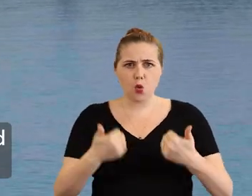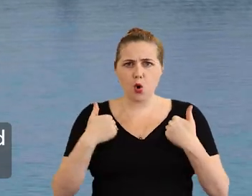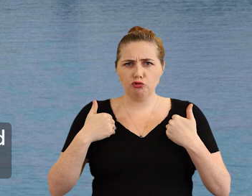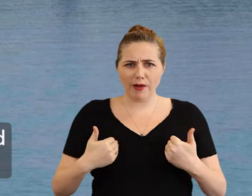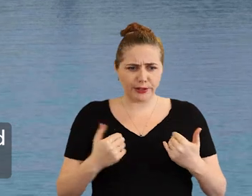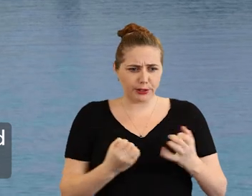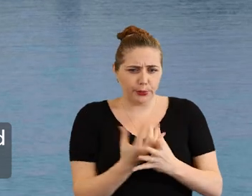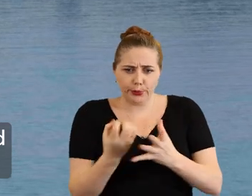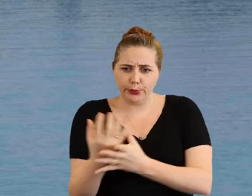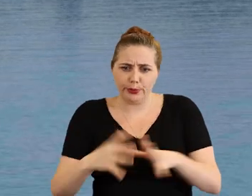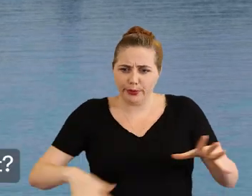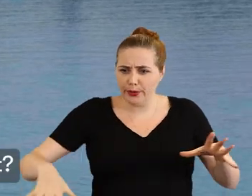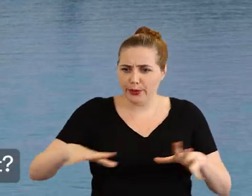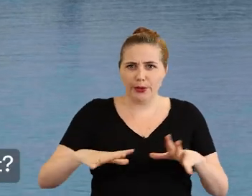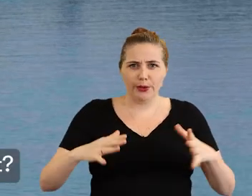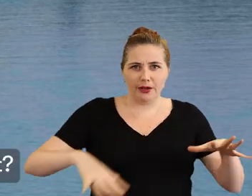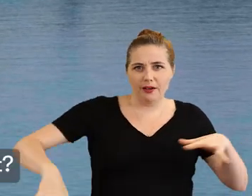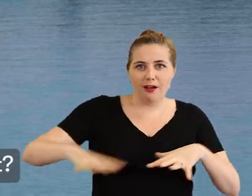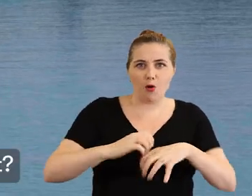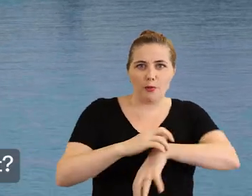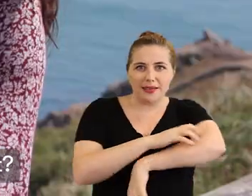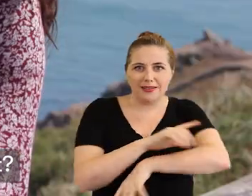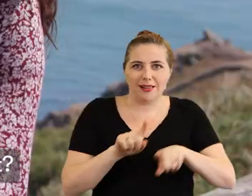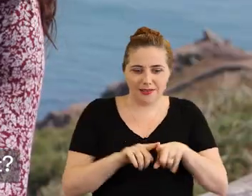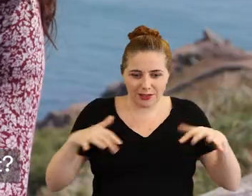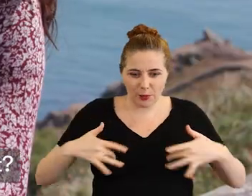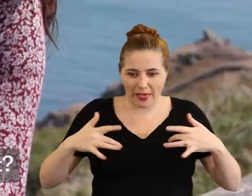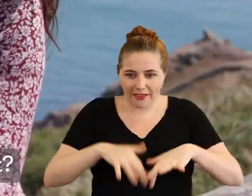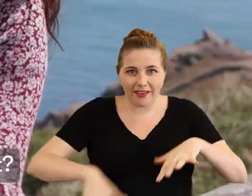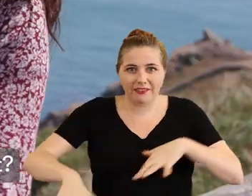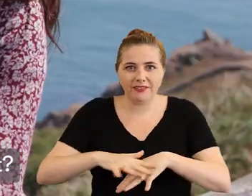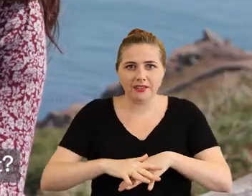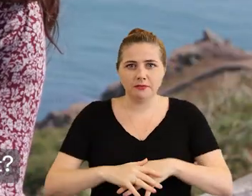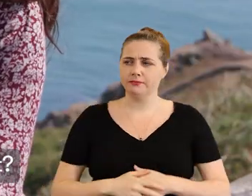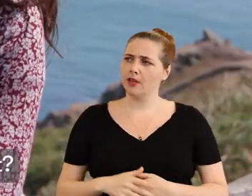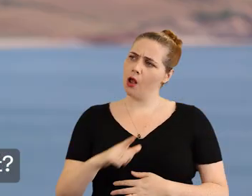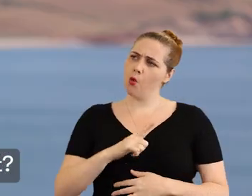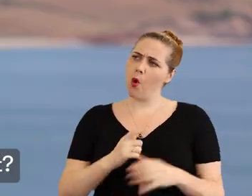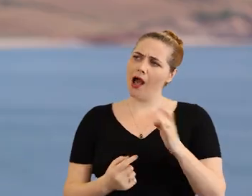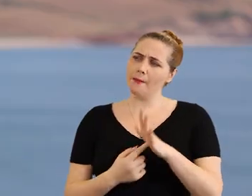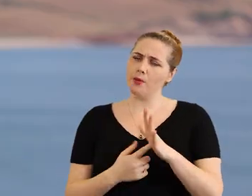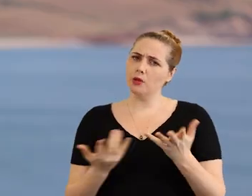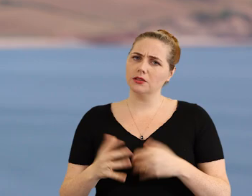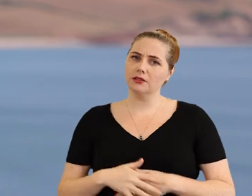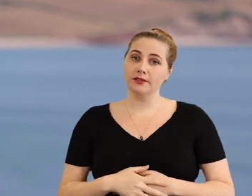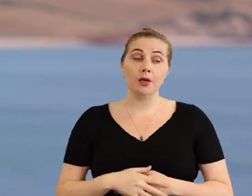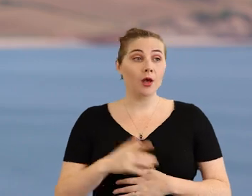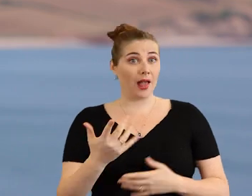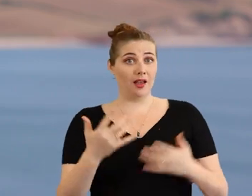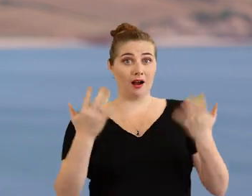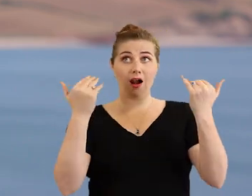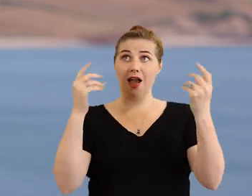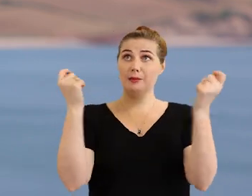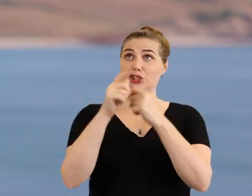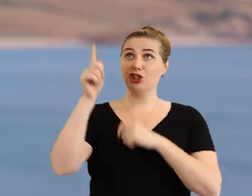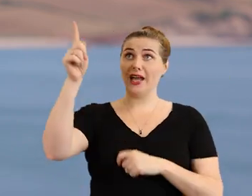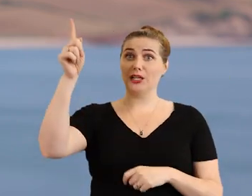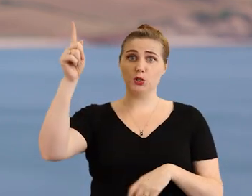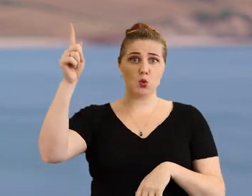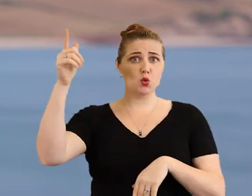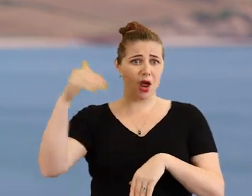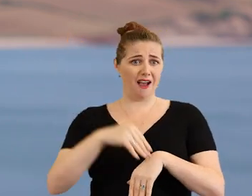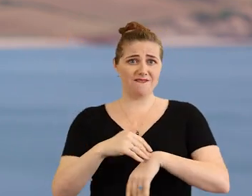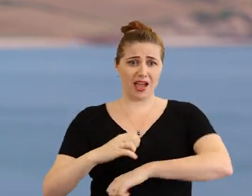of wildflower-rich habitat. And why is it so important that we do that? In the face of climate change, it's